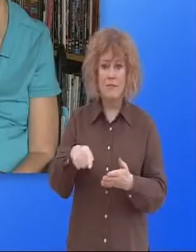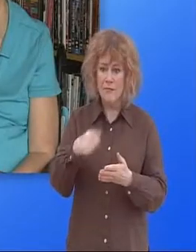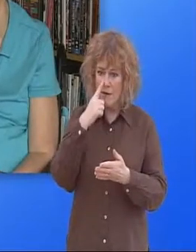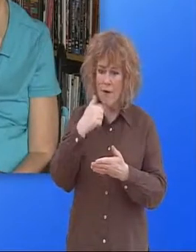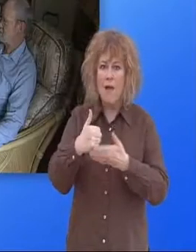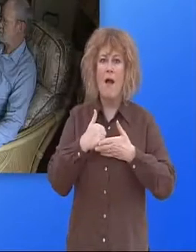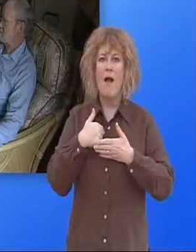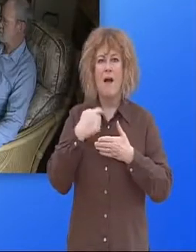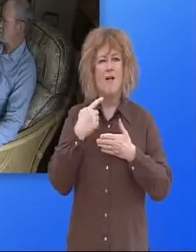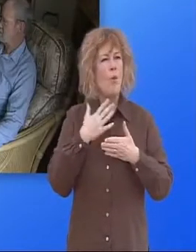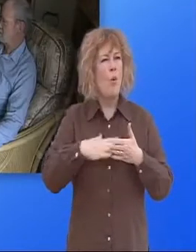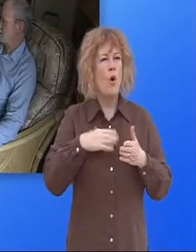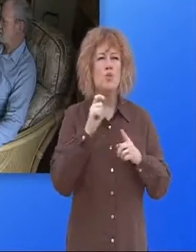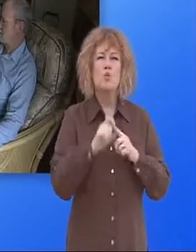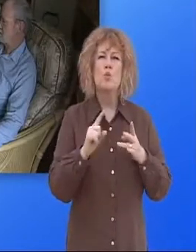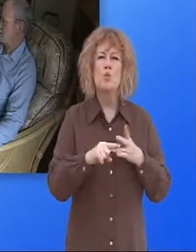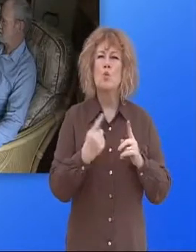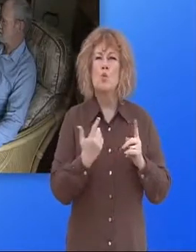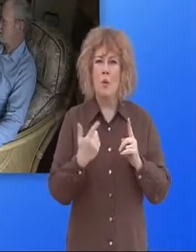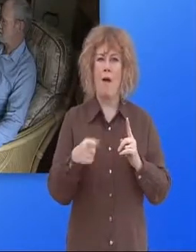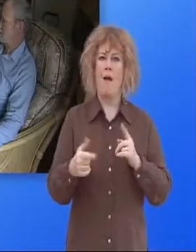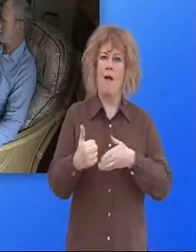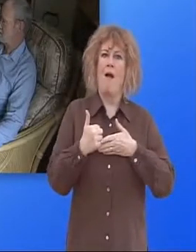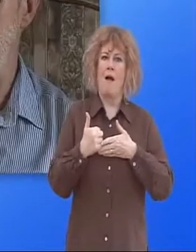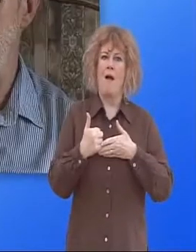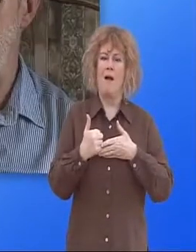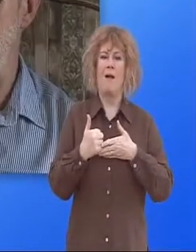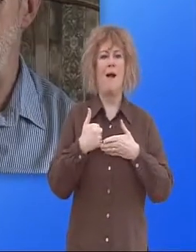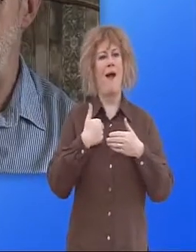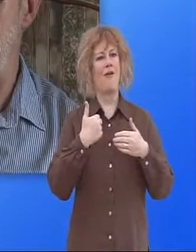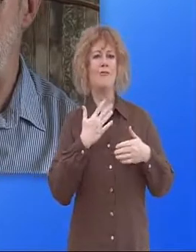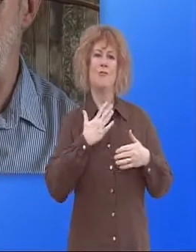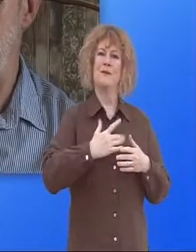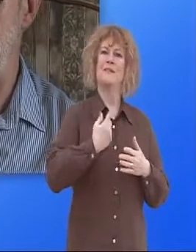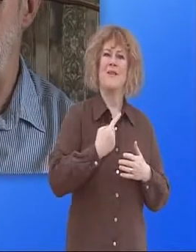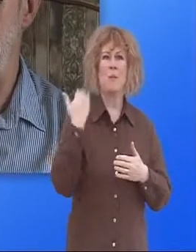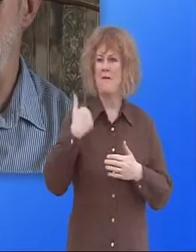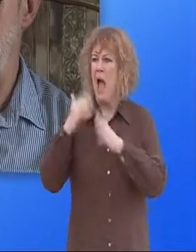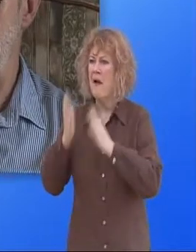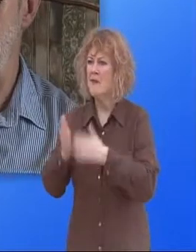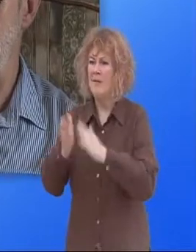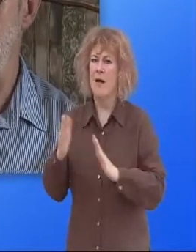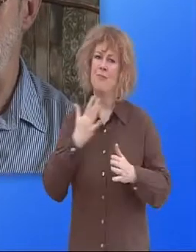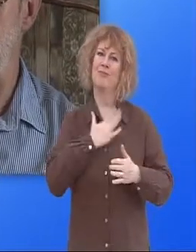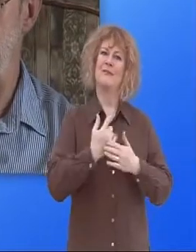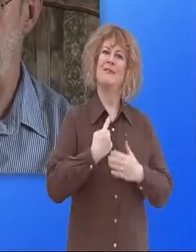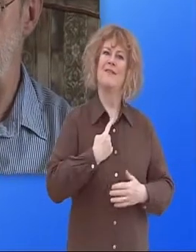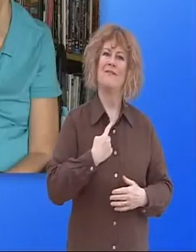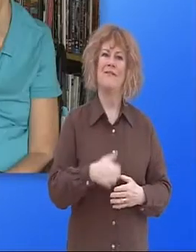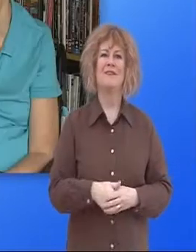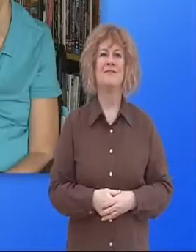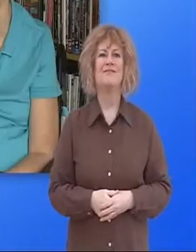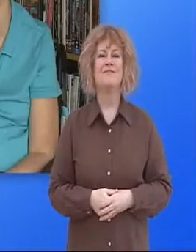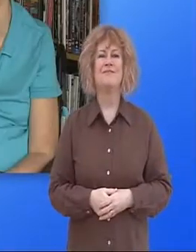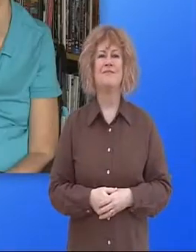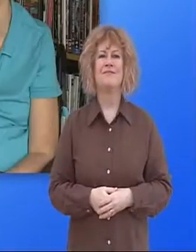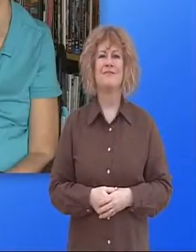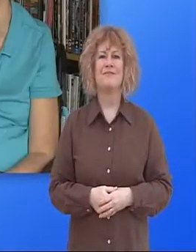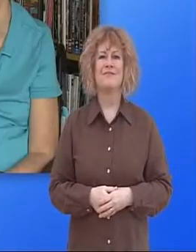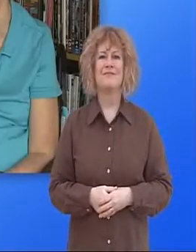41. It'll be about allowing me to do the things that I want to do rather